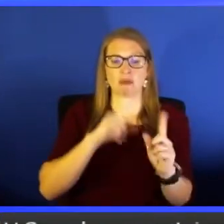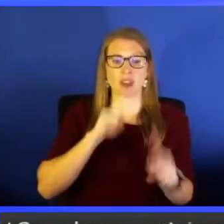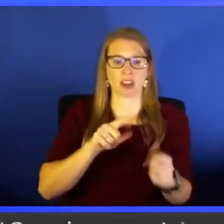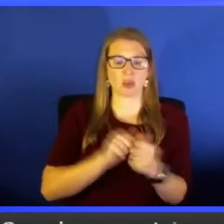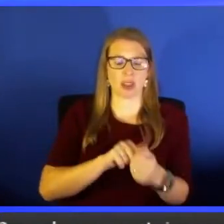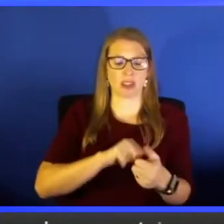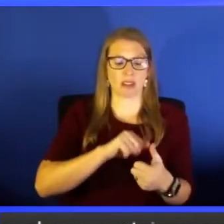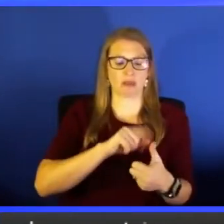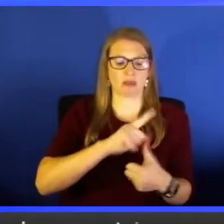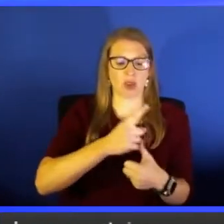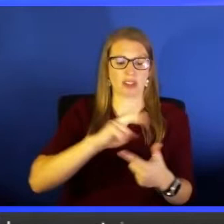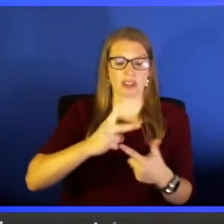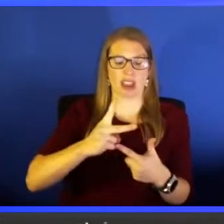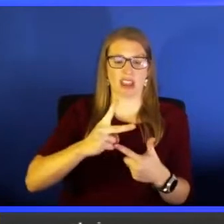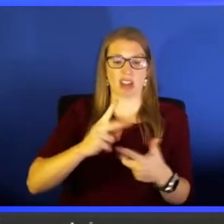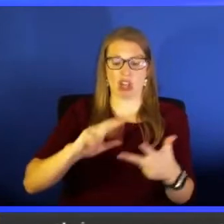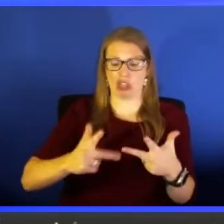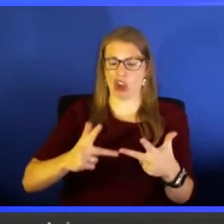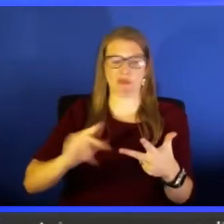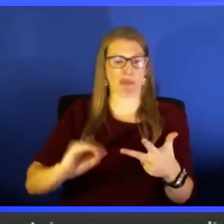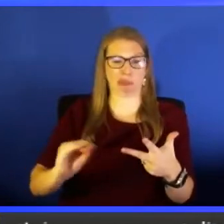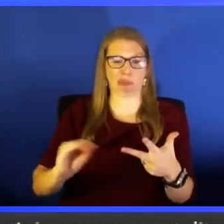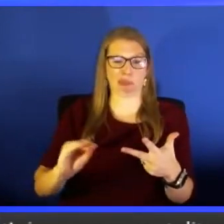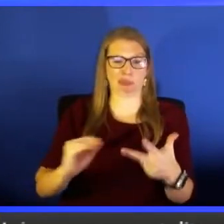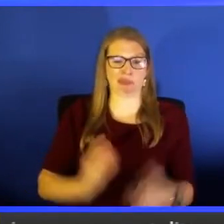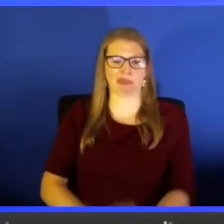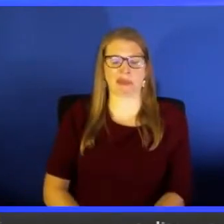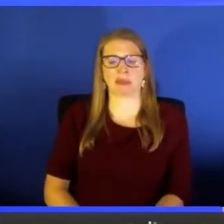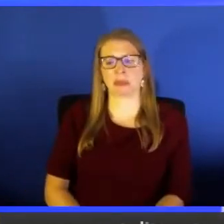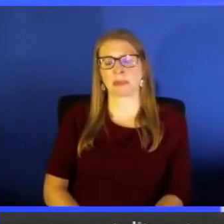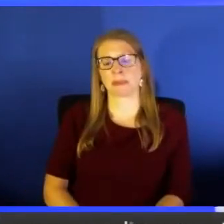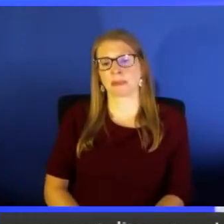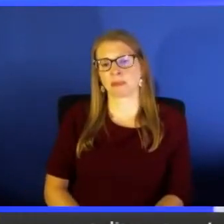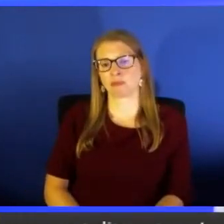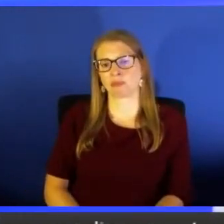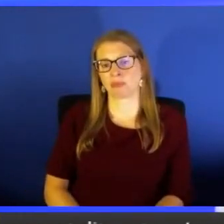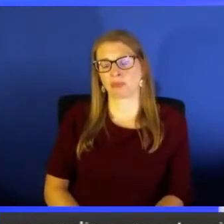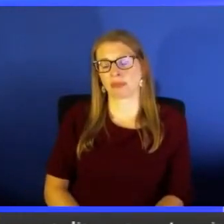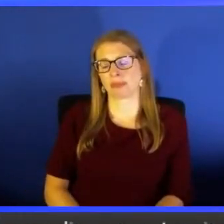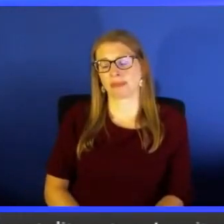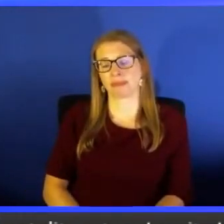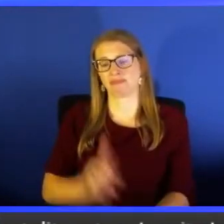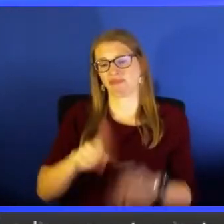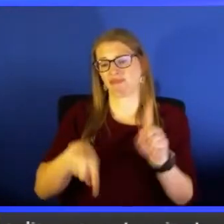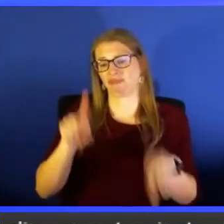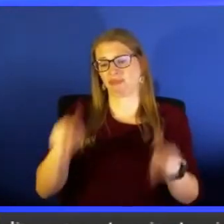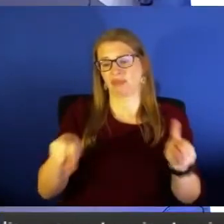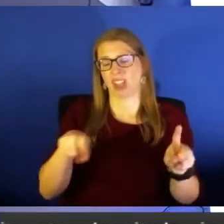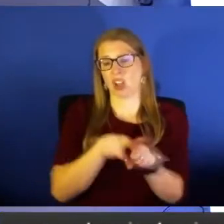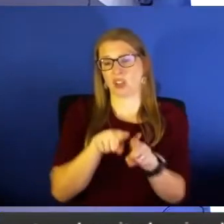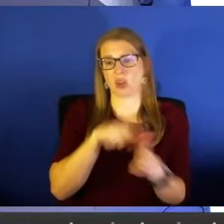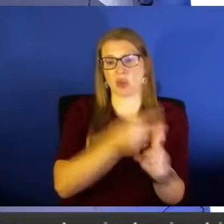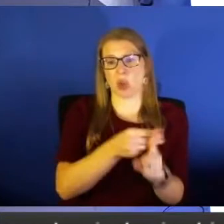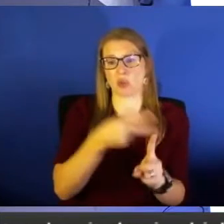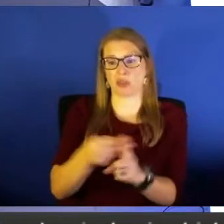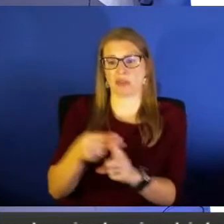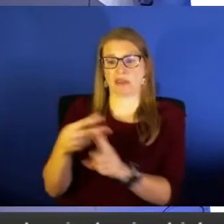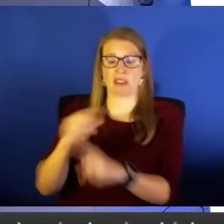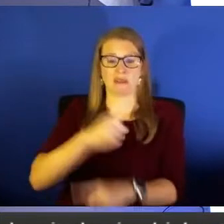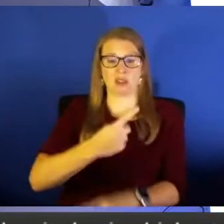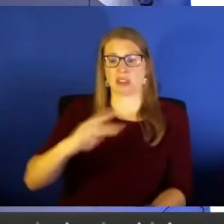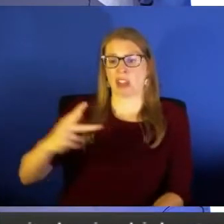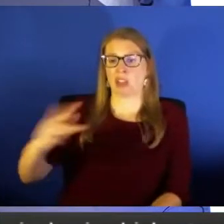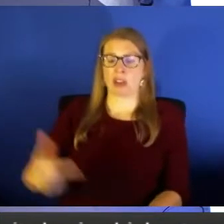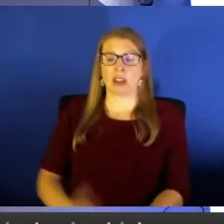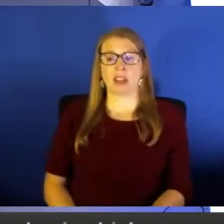third. So I think, it is just different from person to person and different from dose to dose. Well, these are some great questions, great